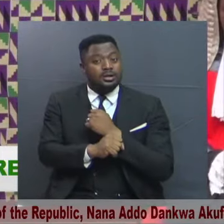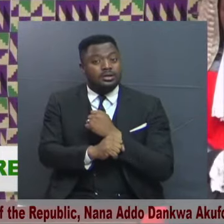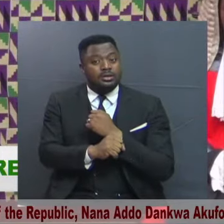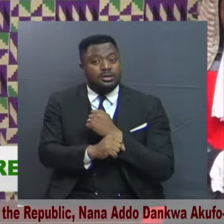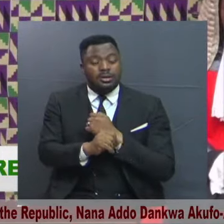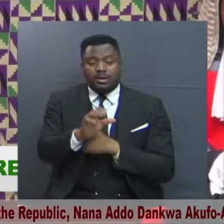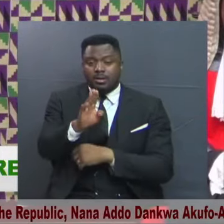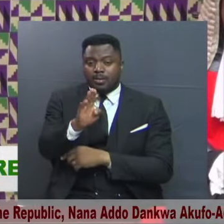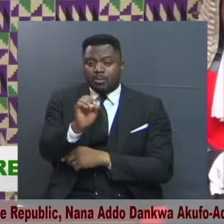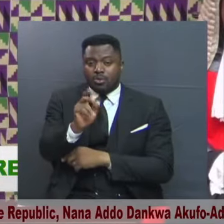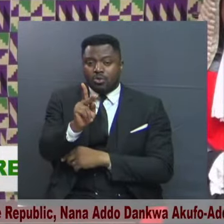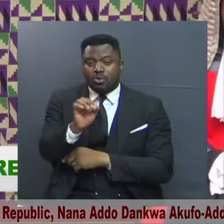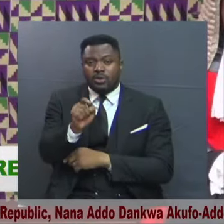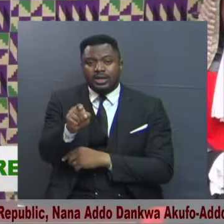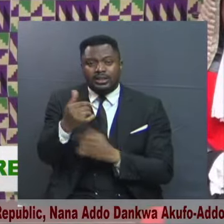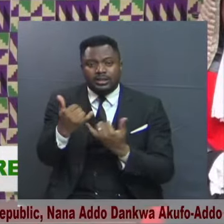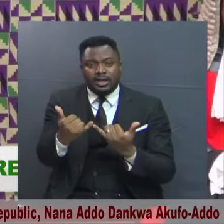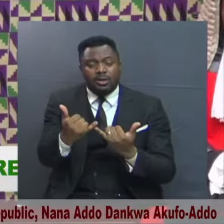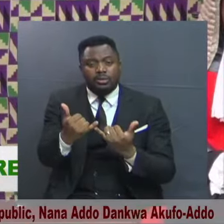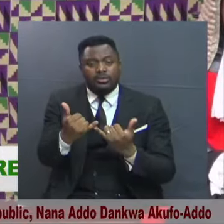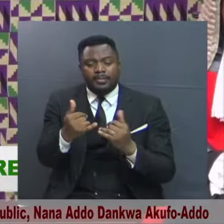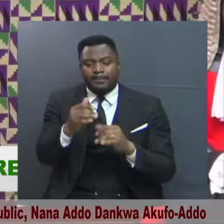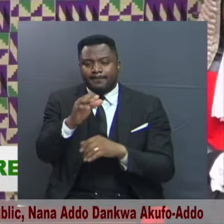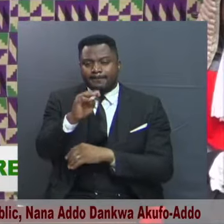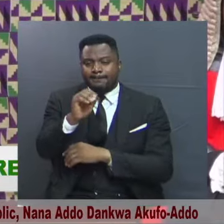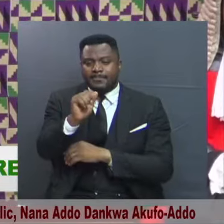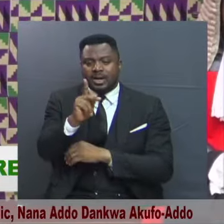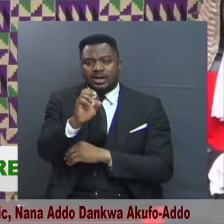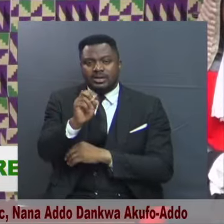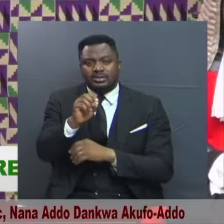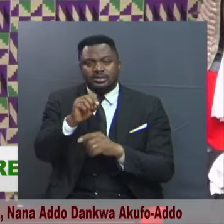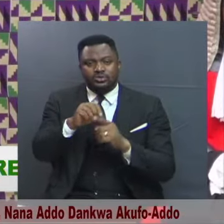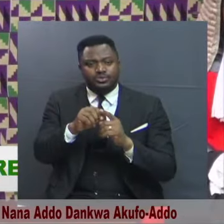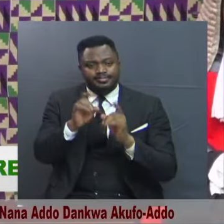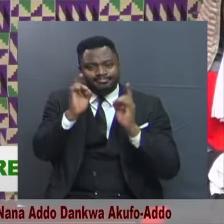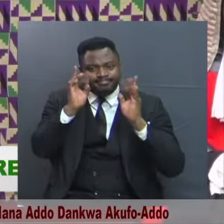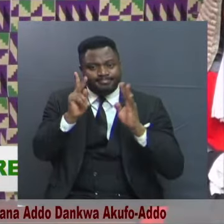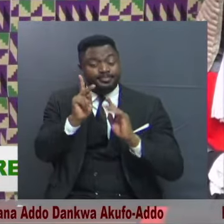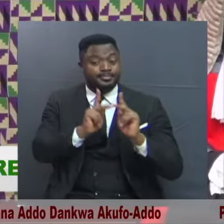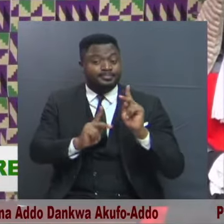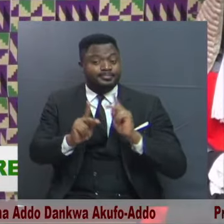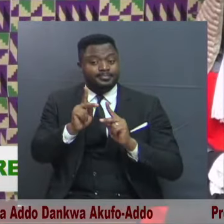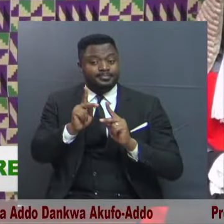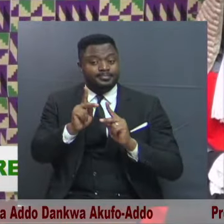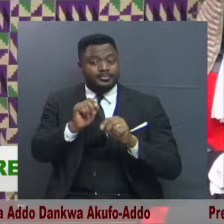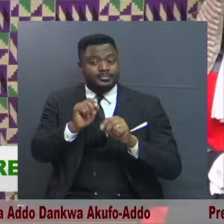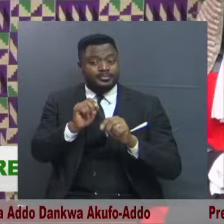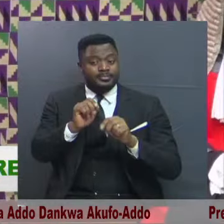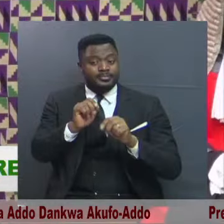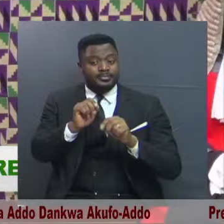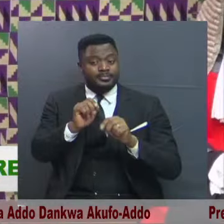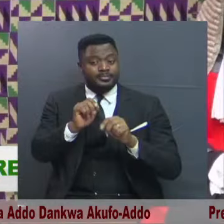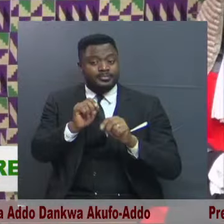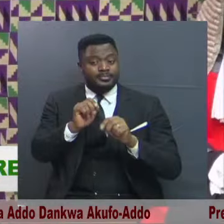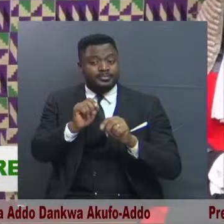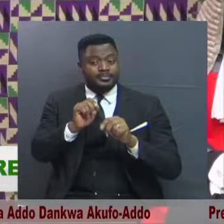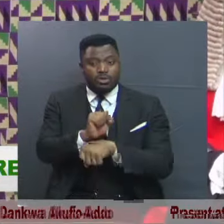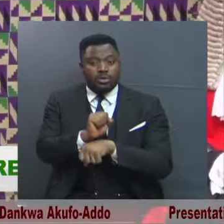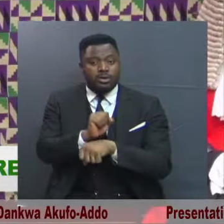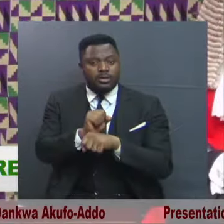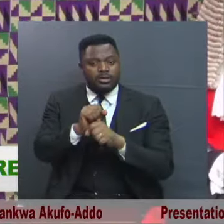Boku is an alluring magnet to Mischief Makers and extremists operating a few kilometers